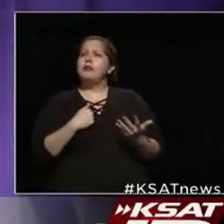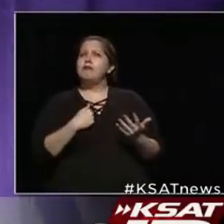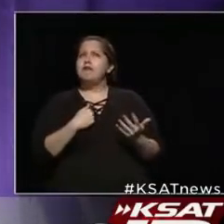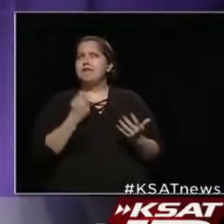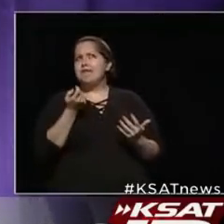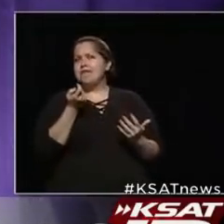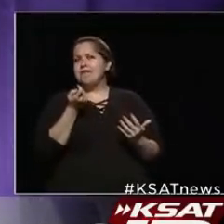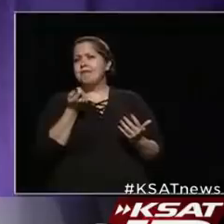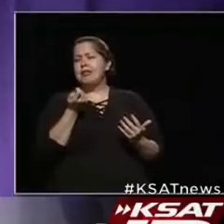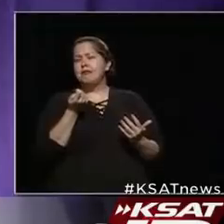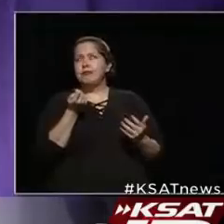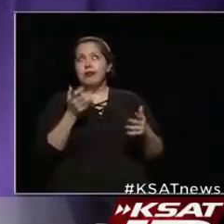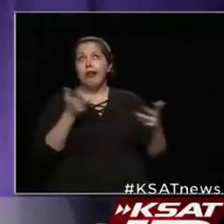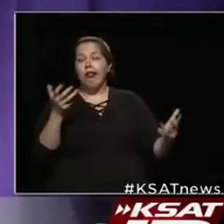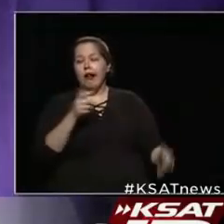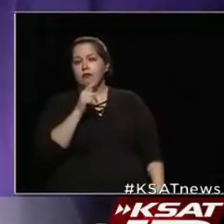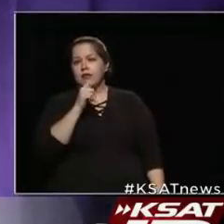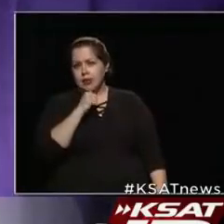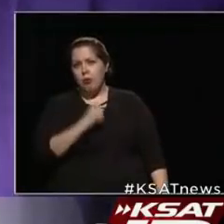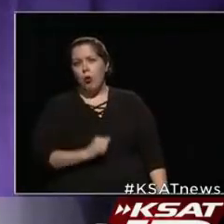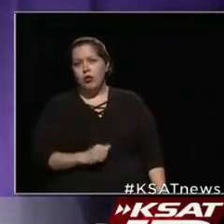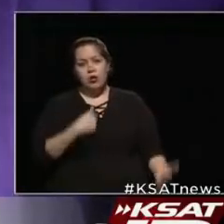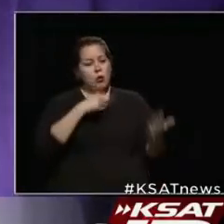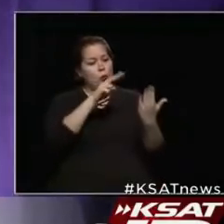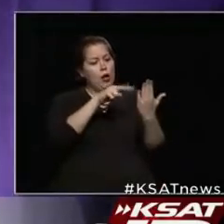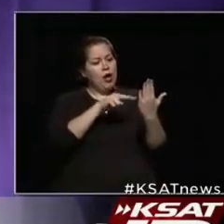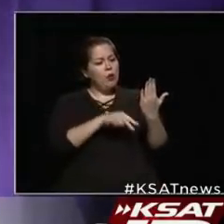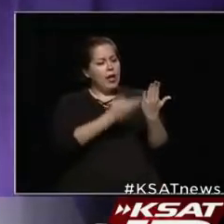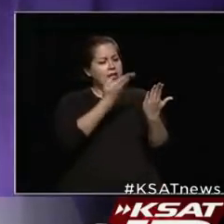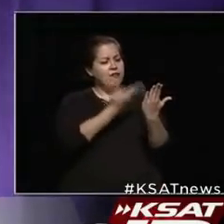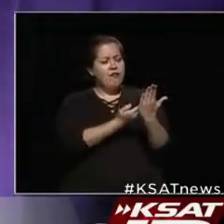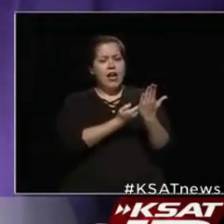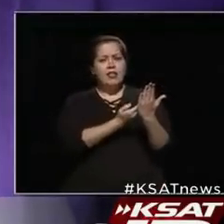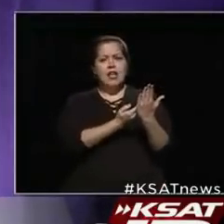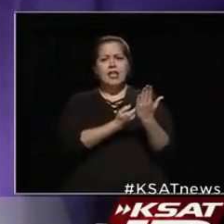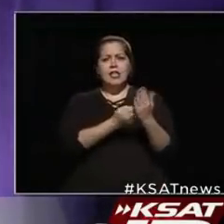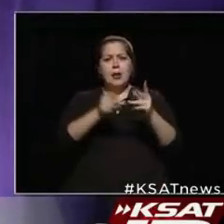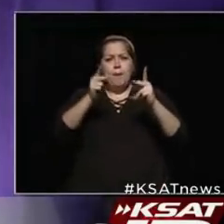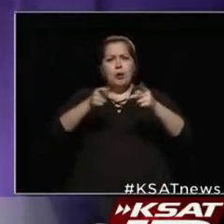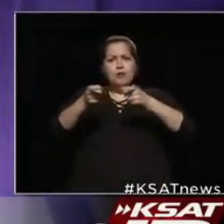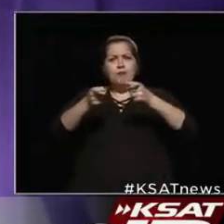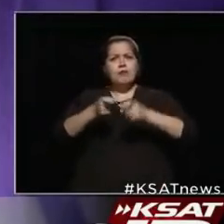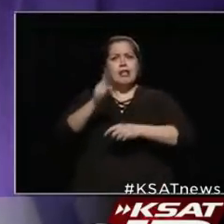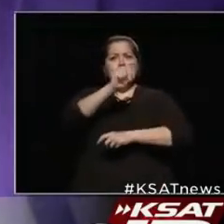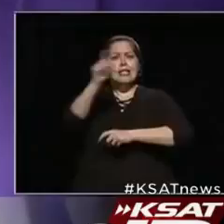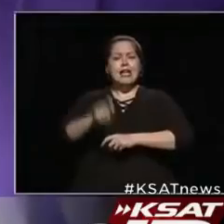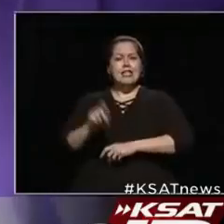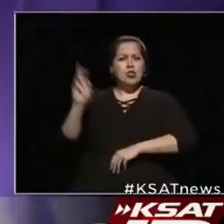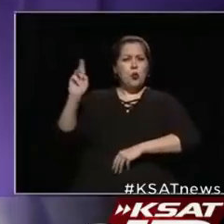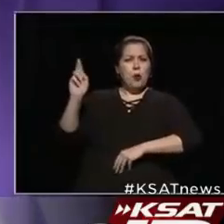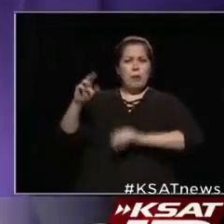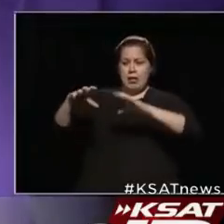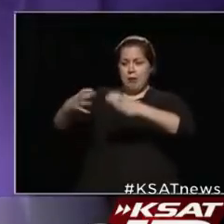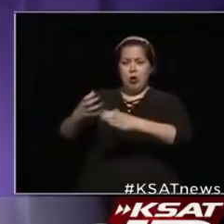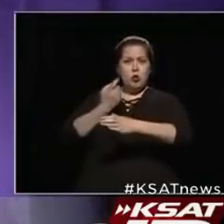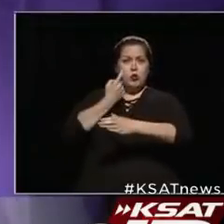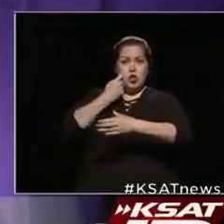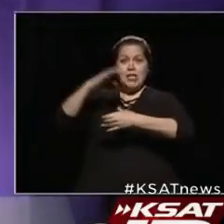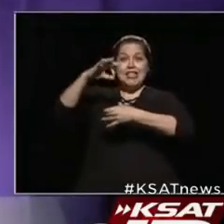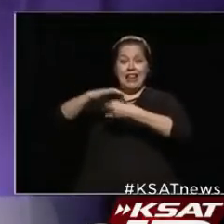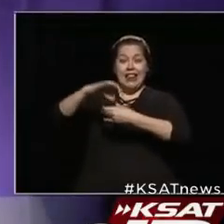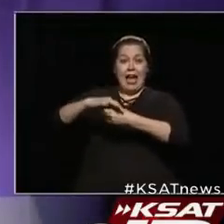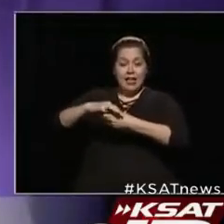disappointed when I read about the fact that the chair of the Texas Republican Party, who was just elected,